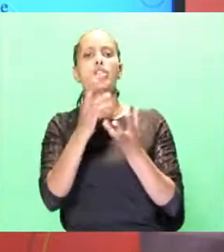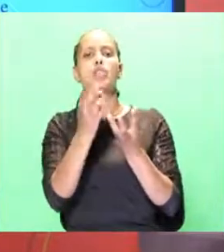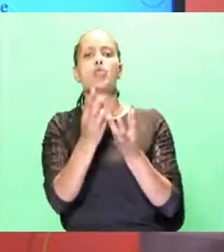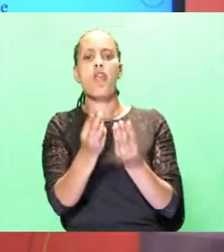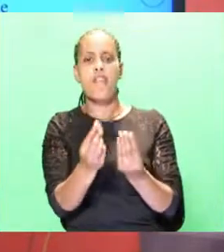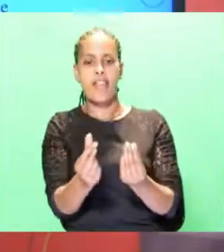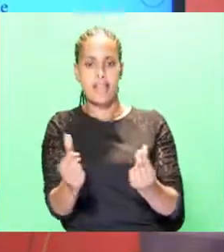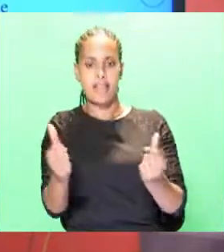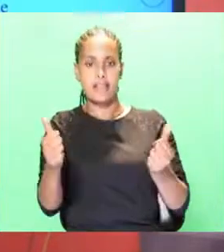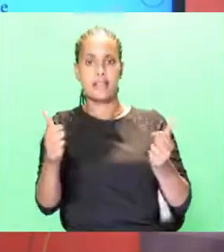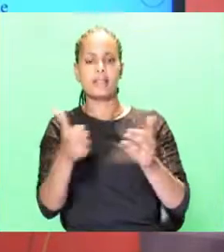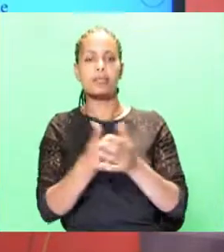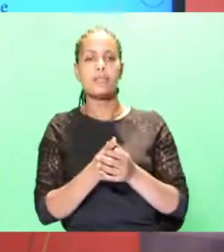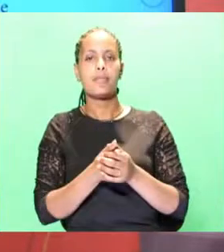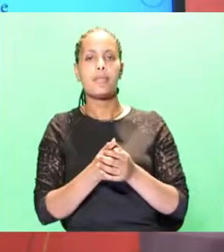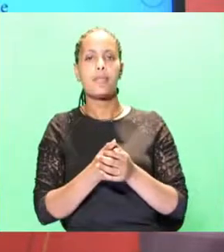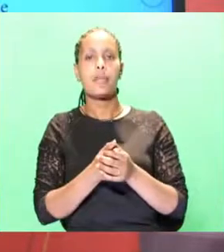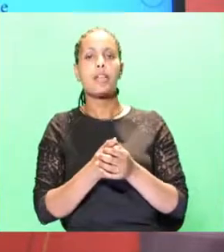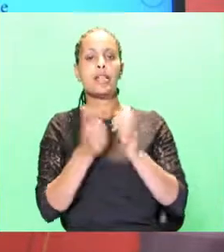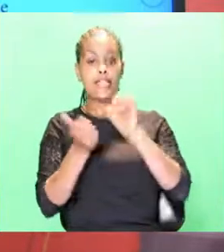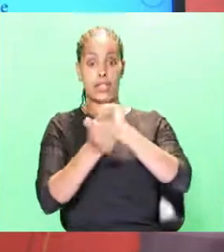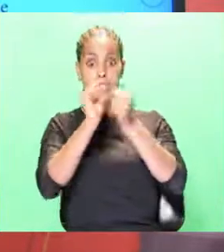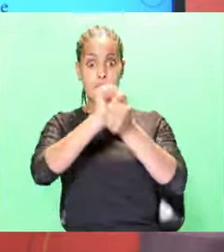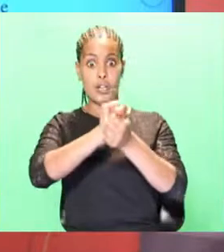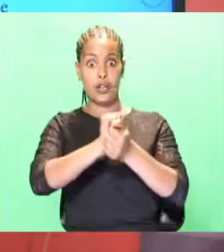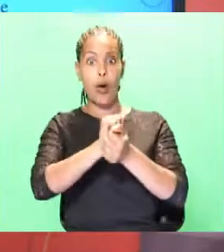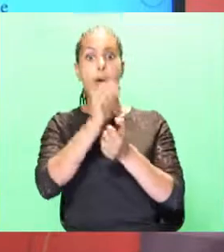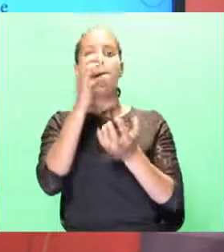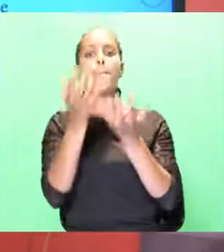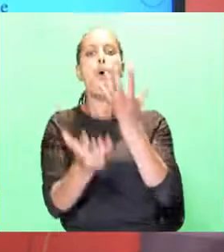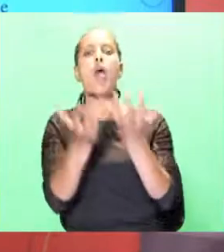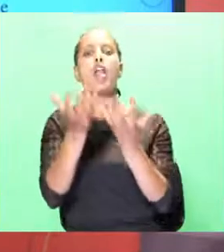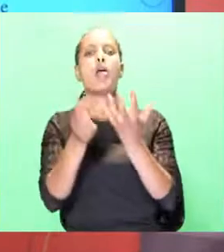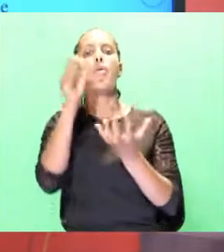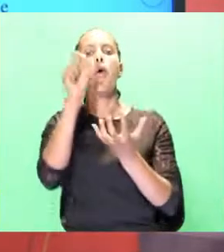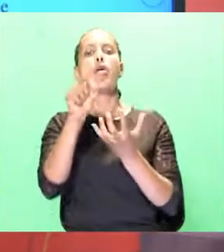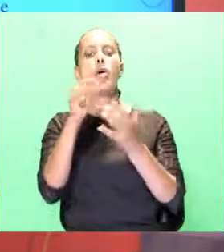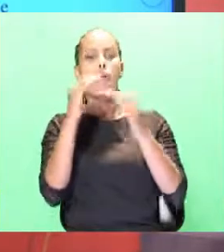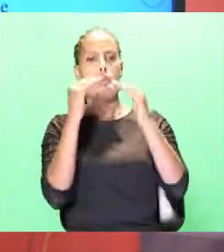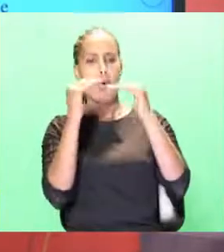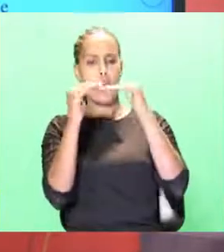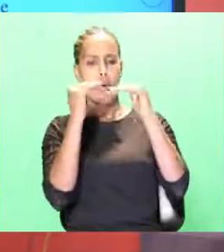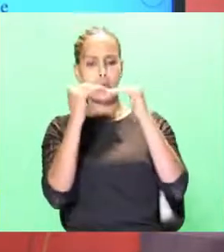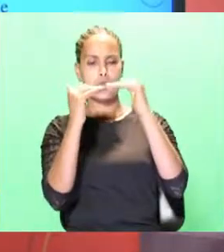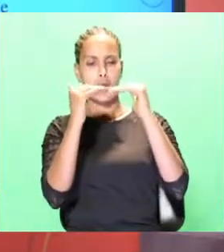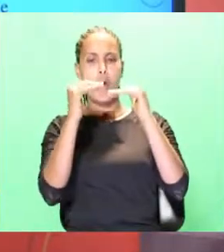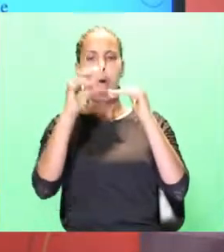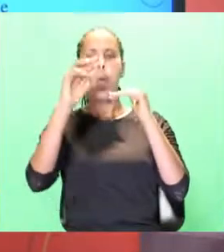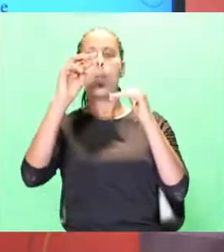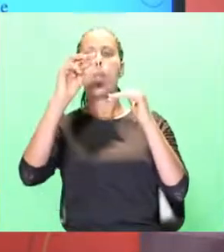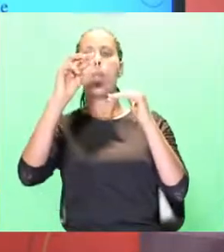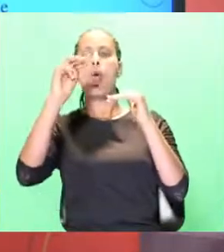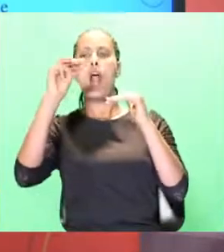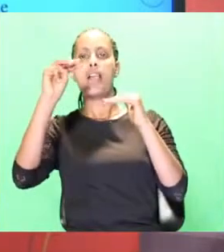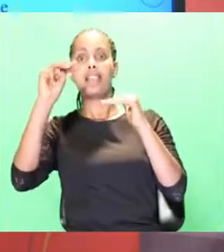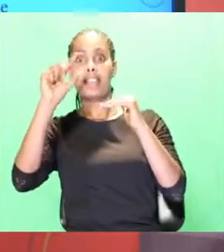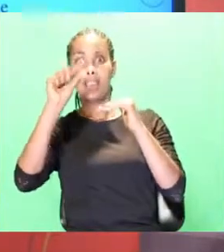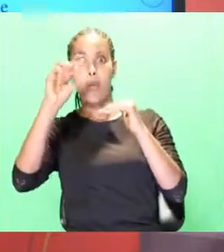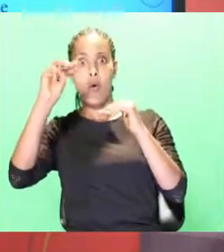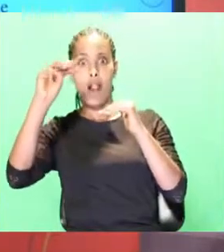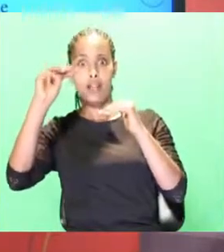solvent. The change in boiling point is proportional to the molality of the